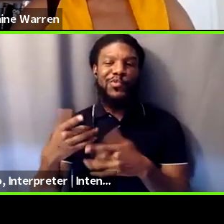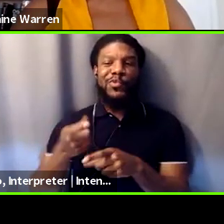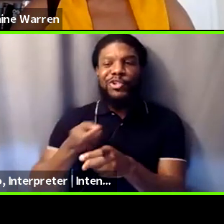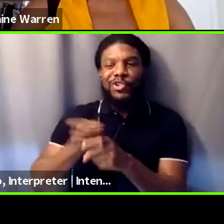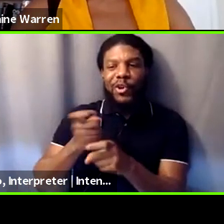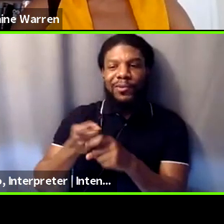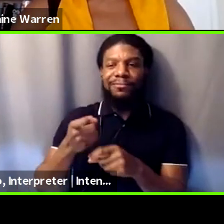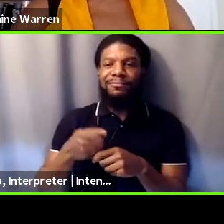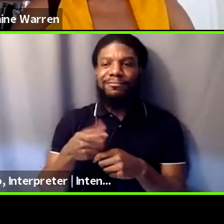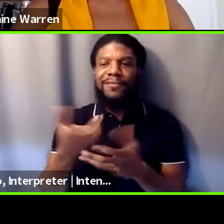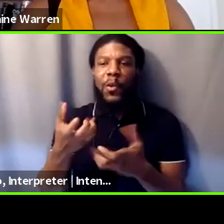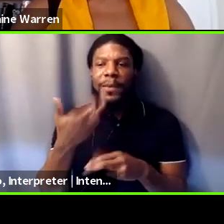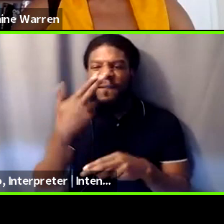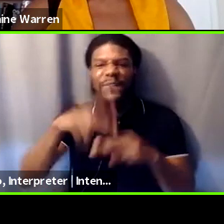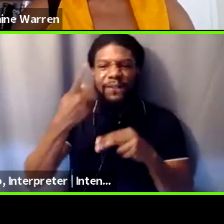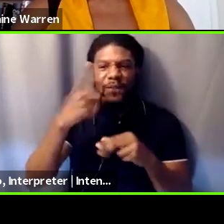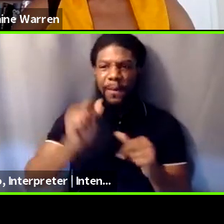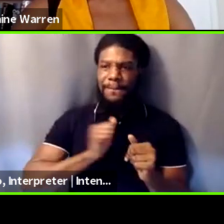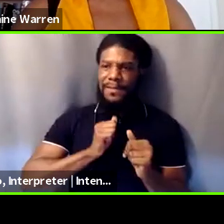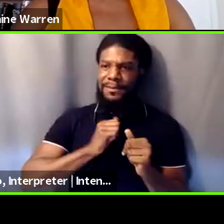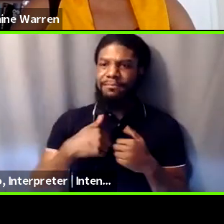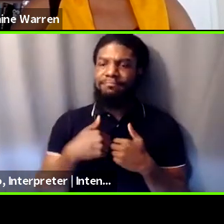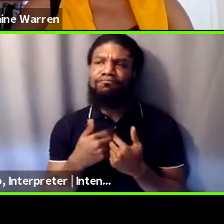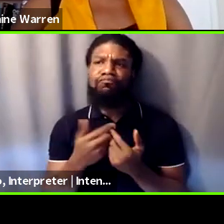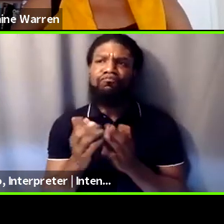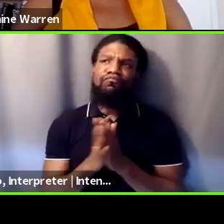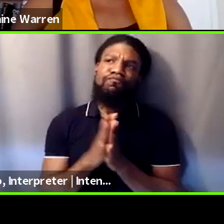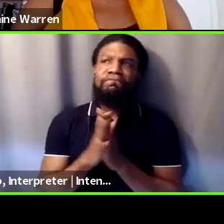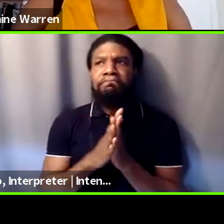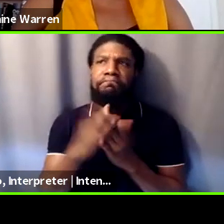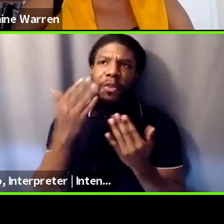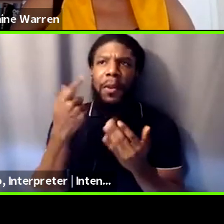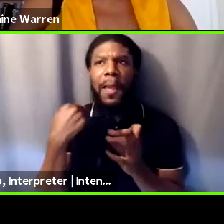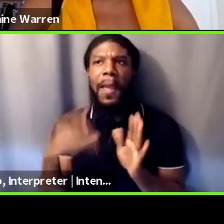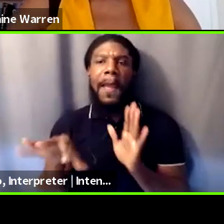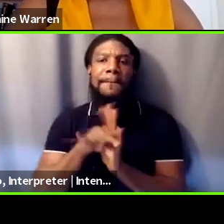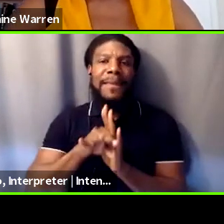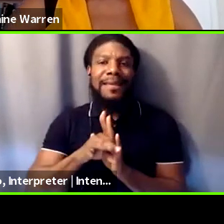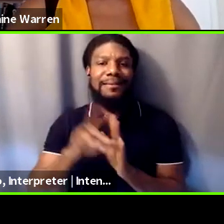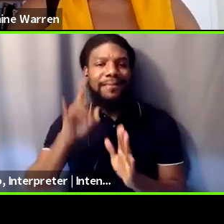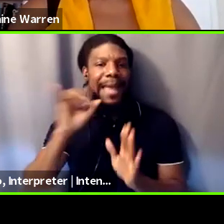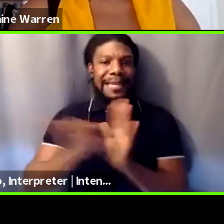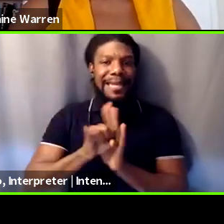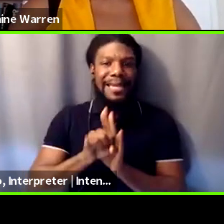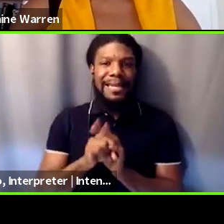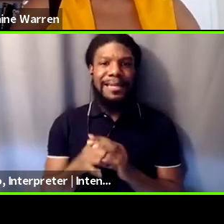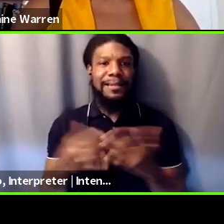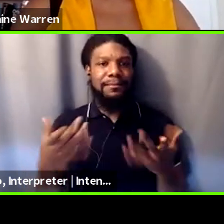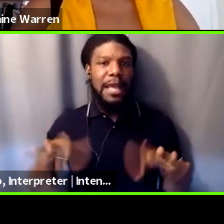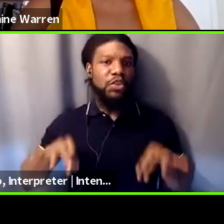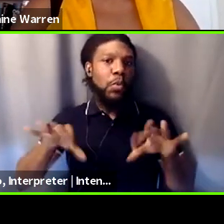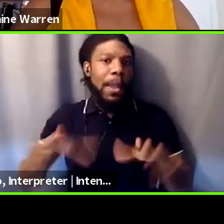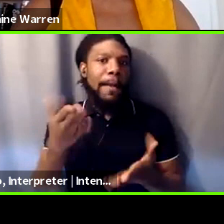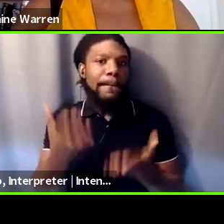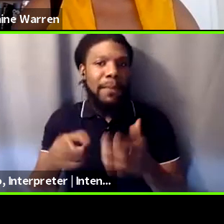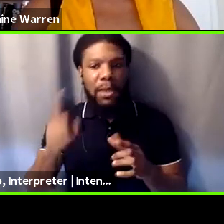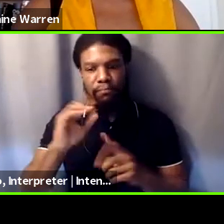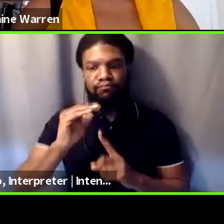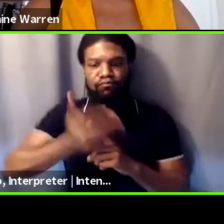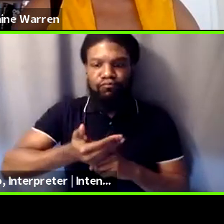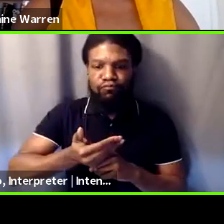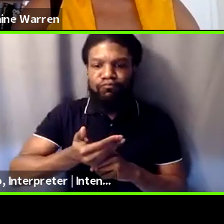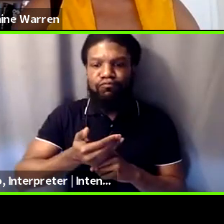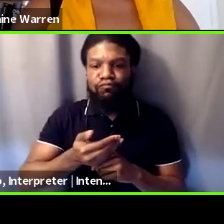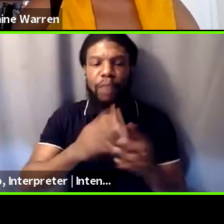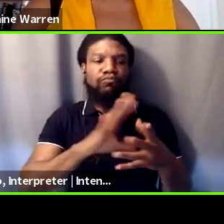for myself. I'm like, no, today I feel Australian, actually. Like, you know, there was once I told this half